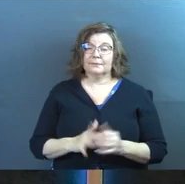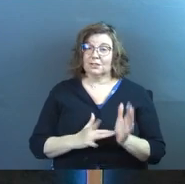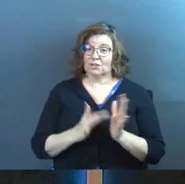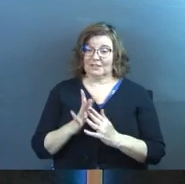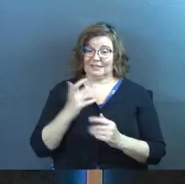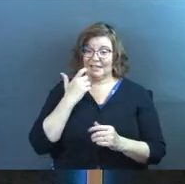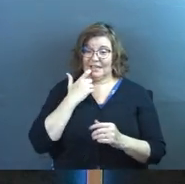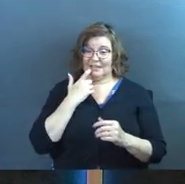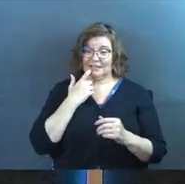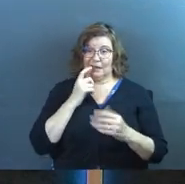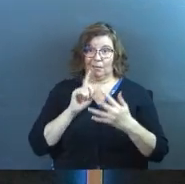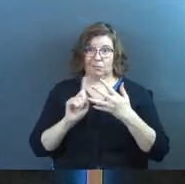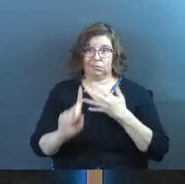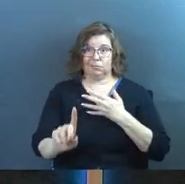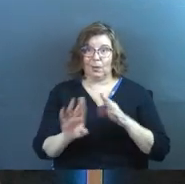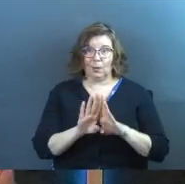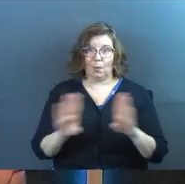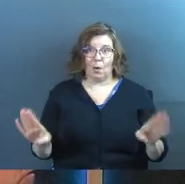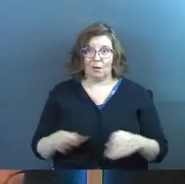Jesus had just walked through walls.